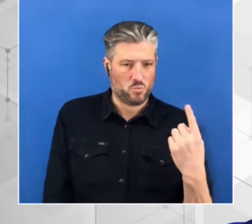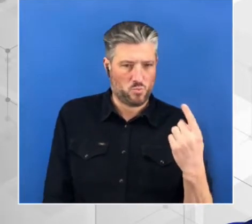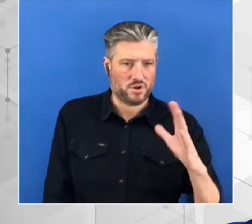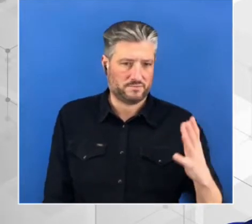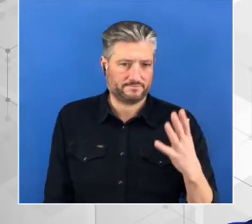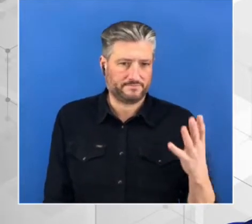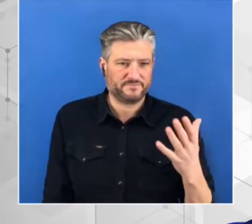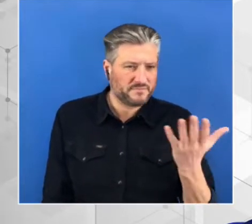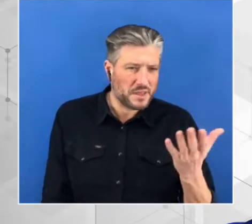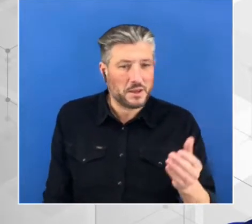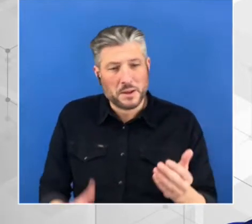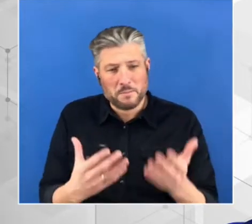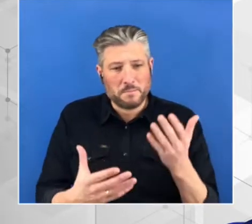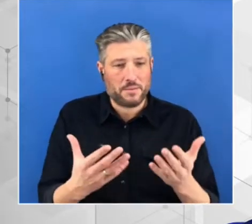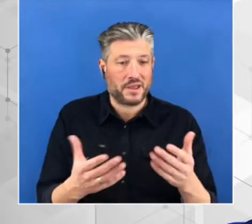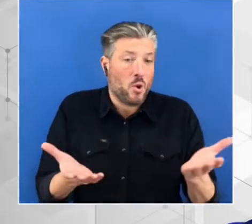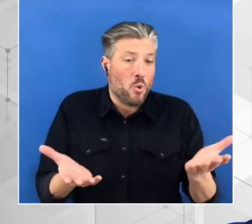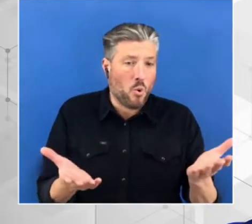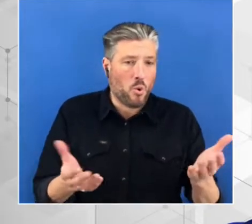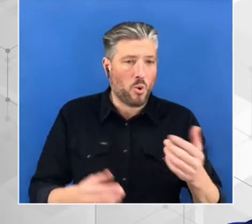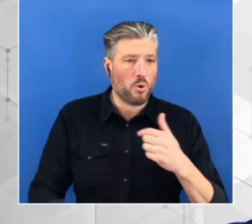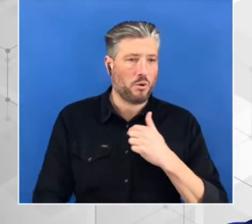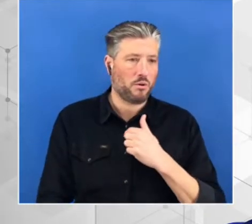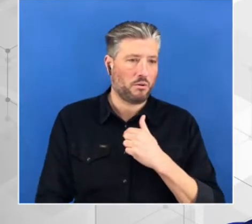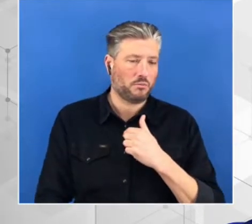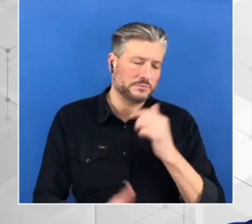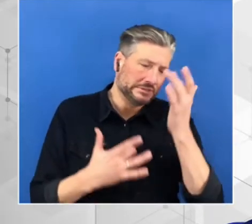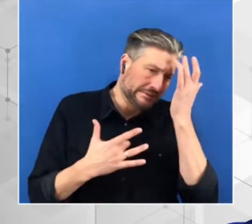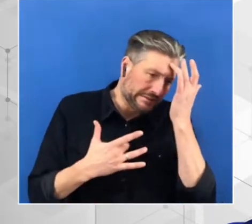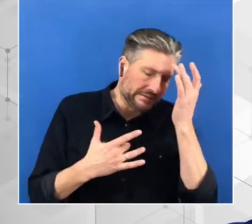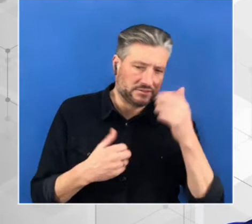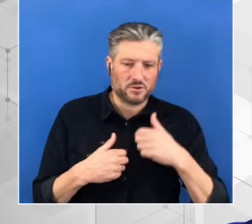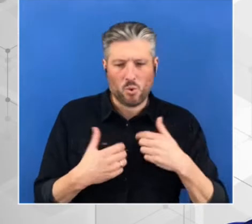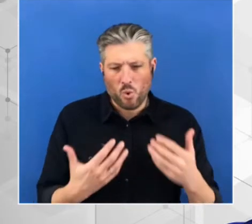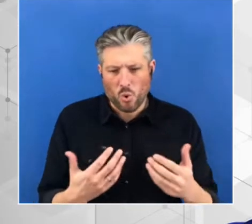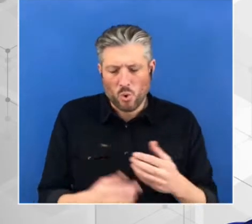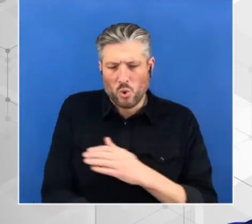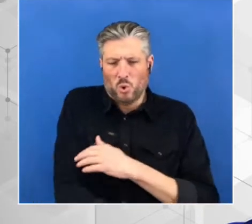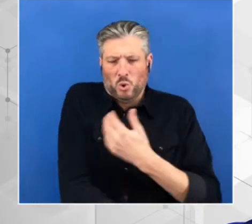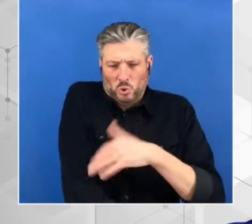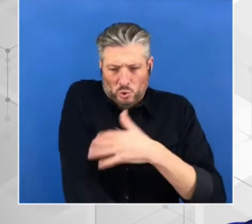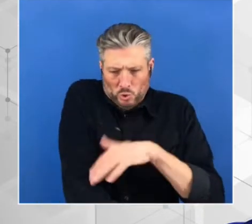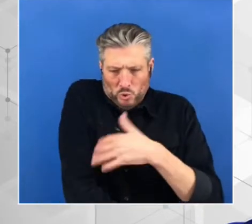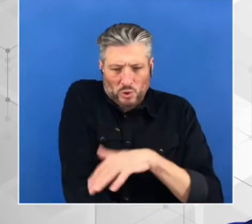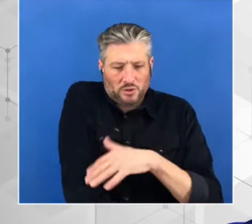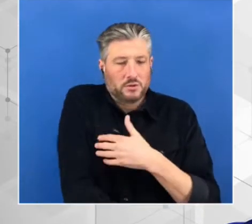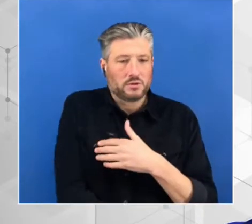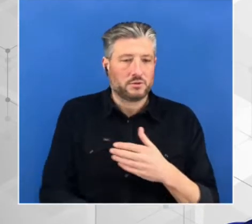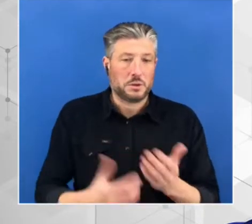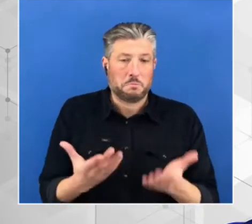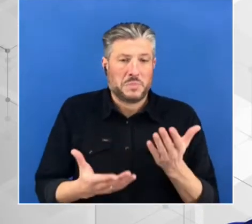that someone with a kid has their kid in their